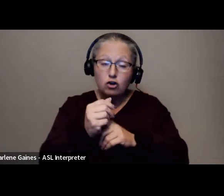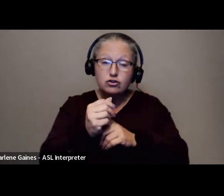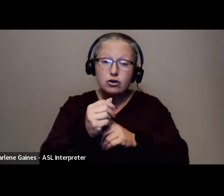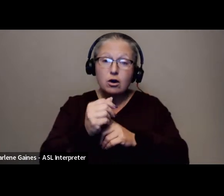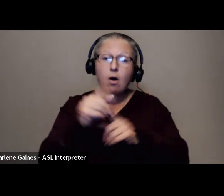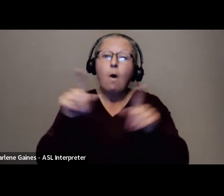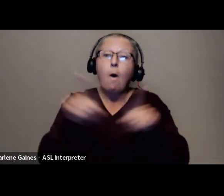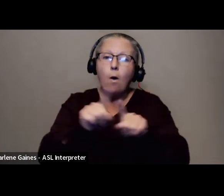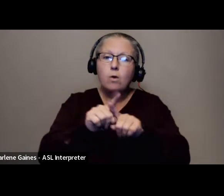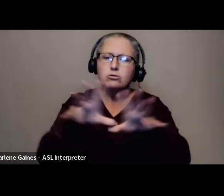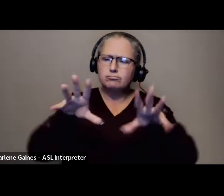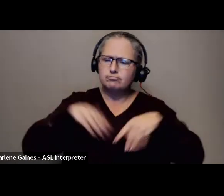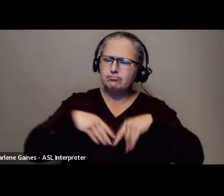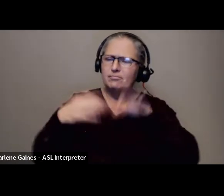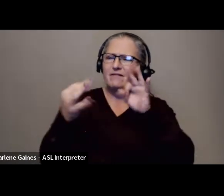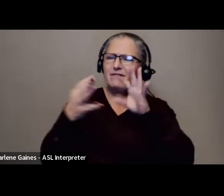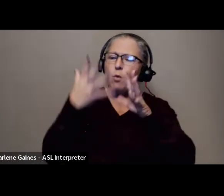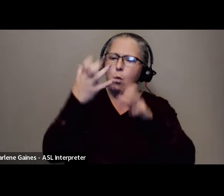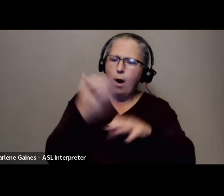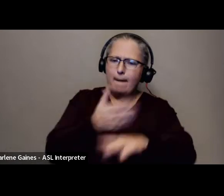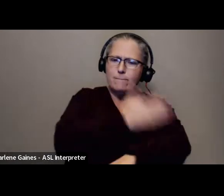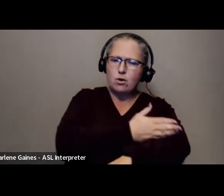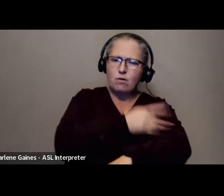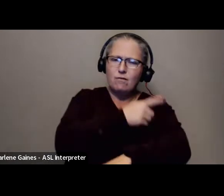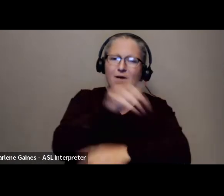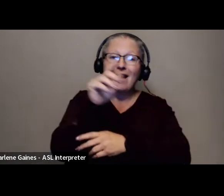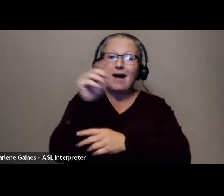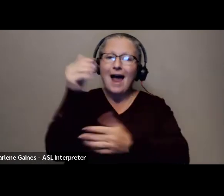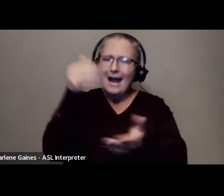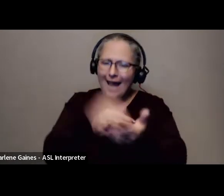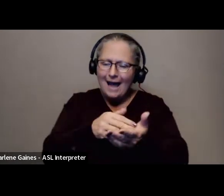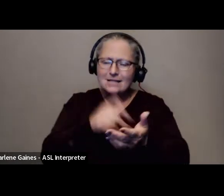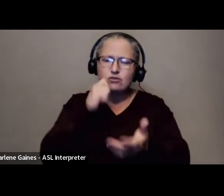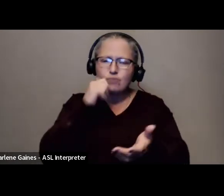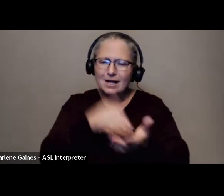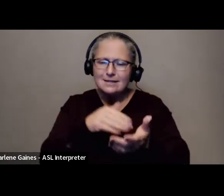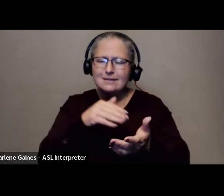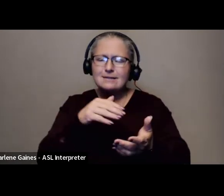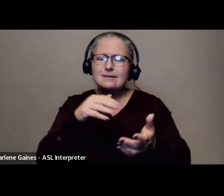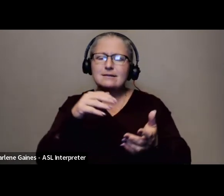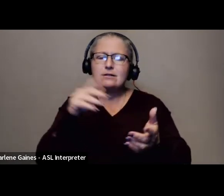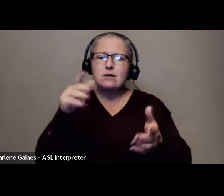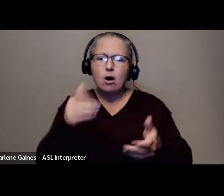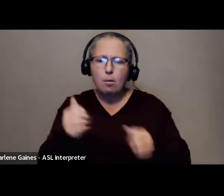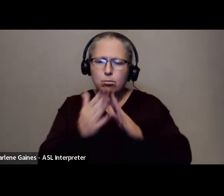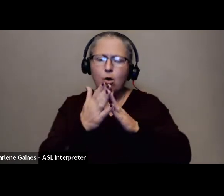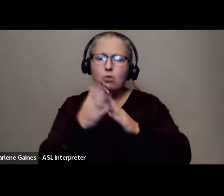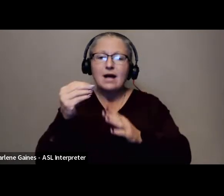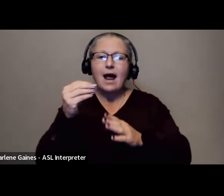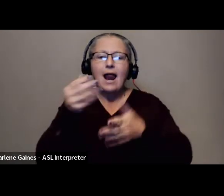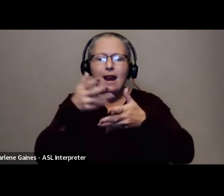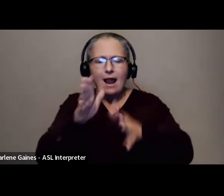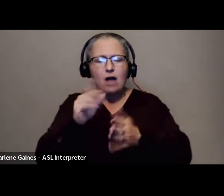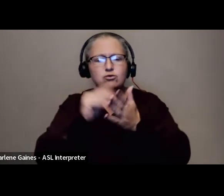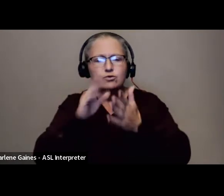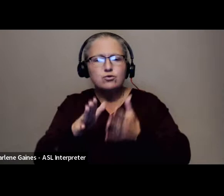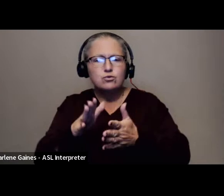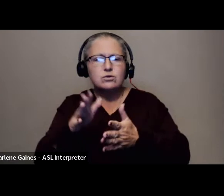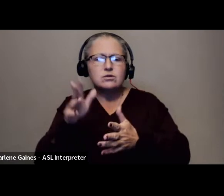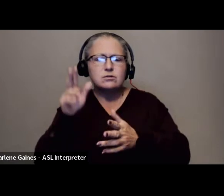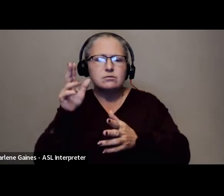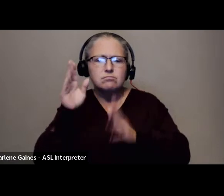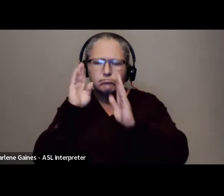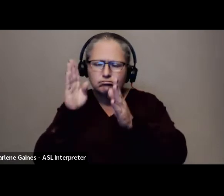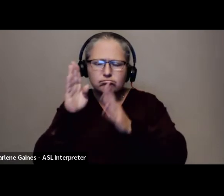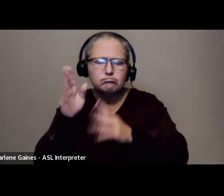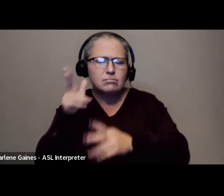to improve. They have an anti-racist approach, and students feel heard in their classrooms. Linked to that, they